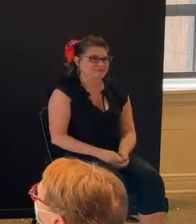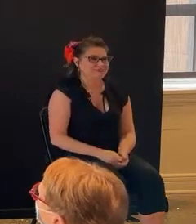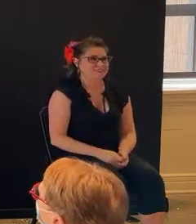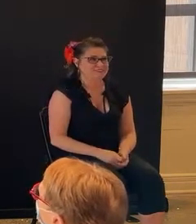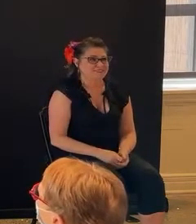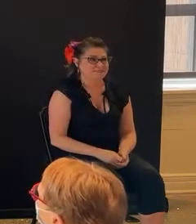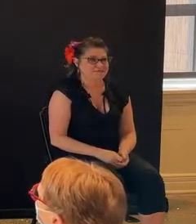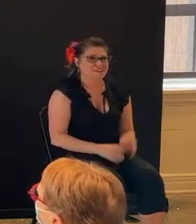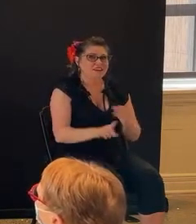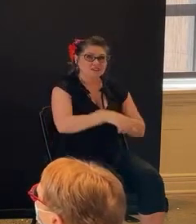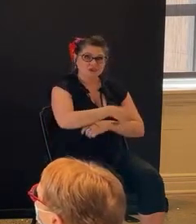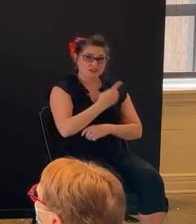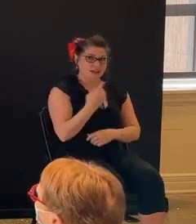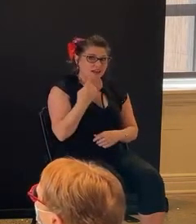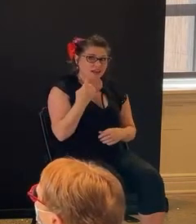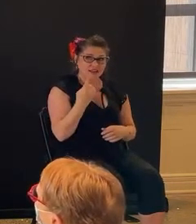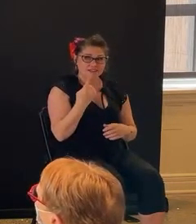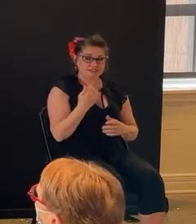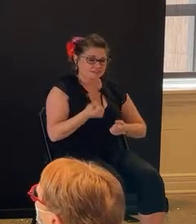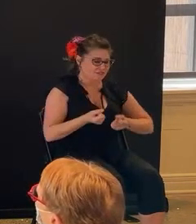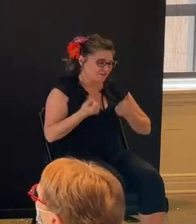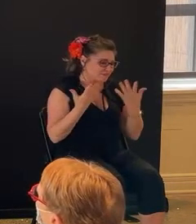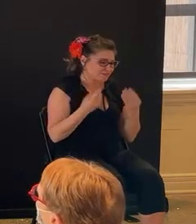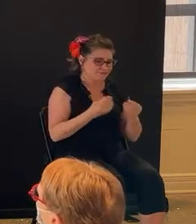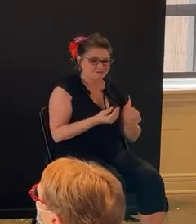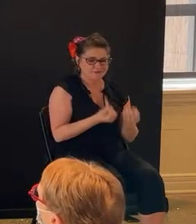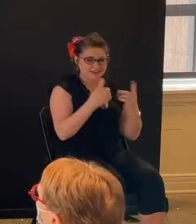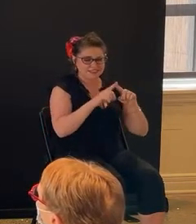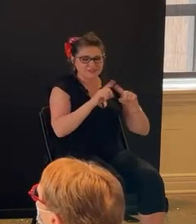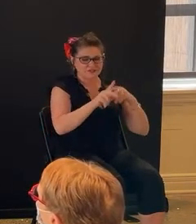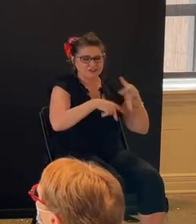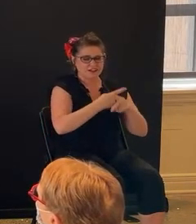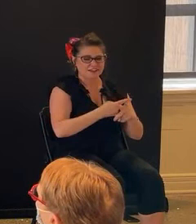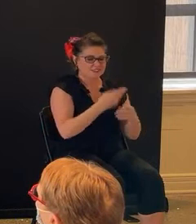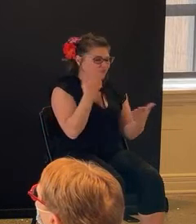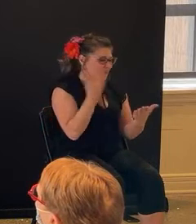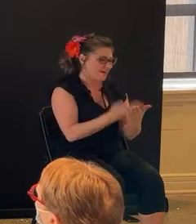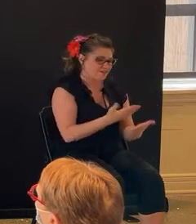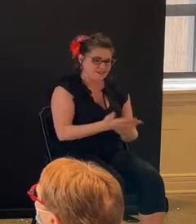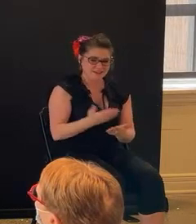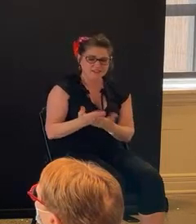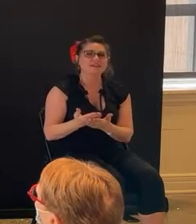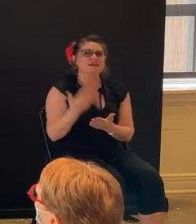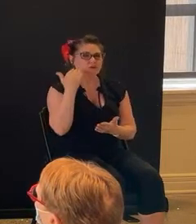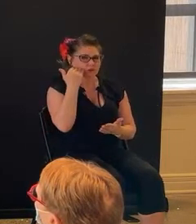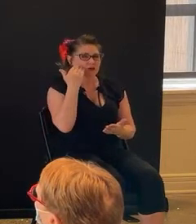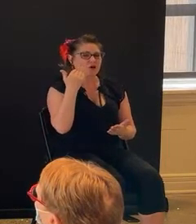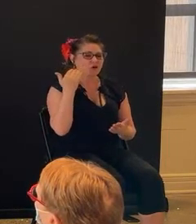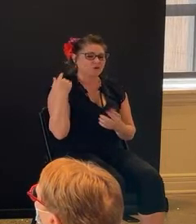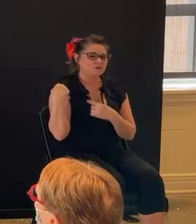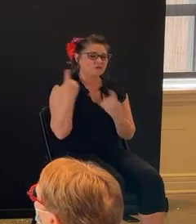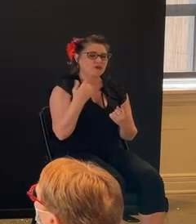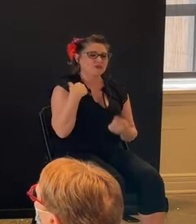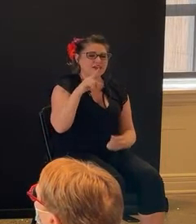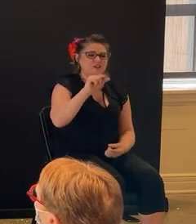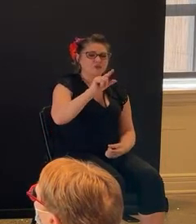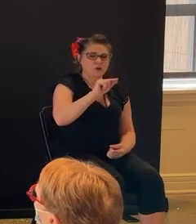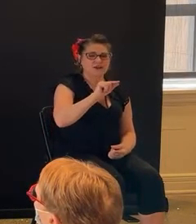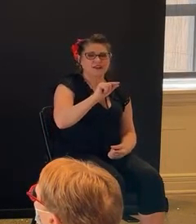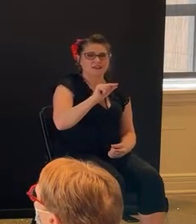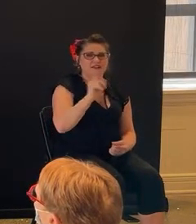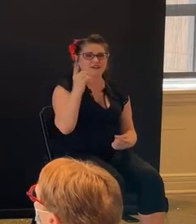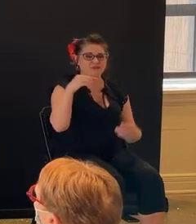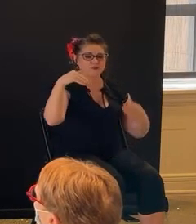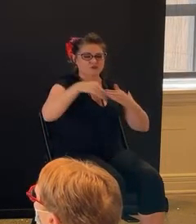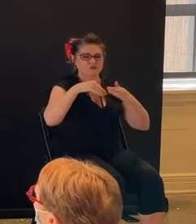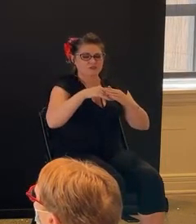So today, from multiple lines of evidence, we know that there have been about 20 of these full rip 9 subduction zone